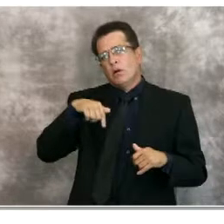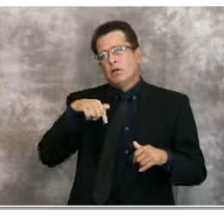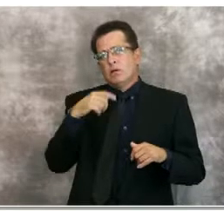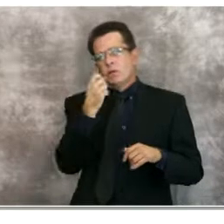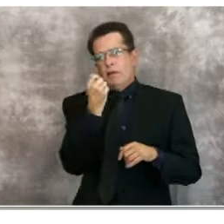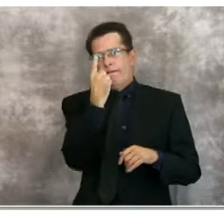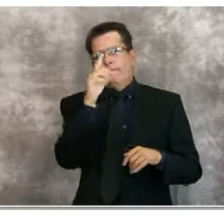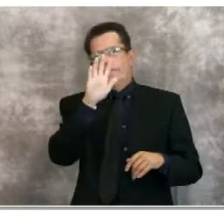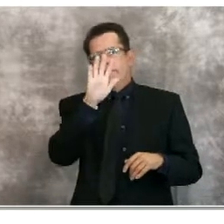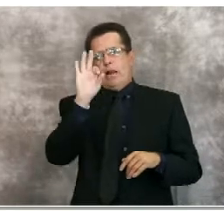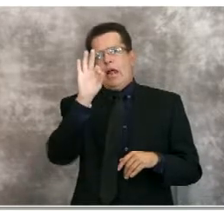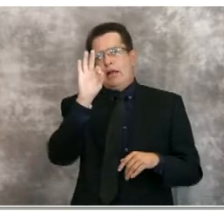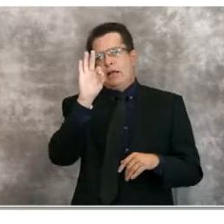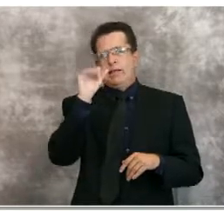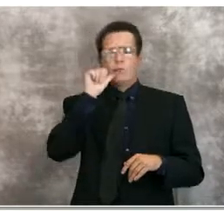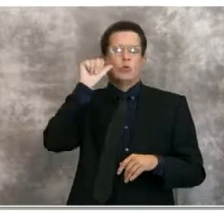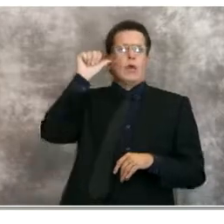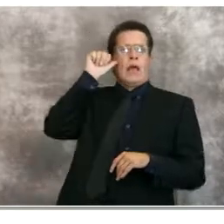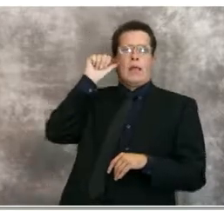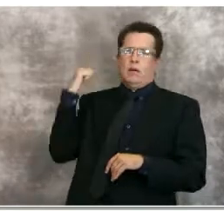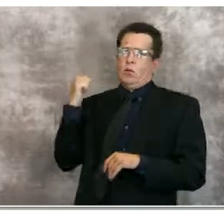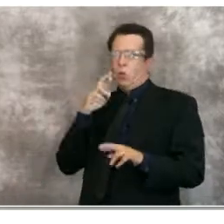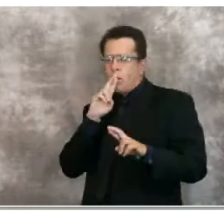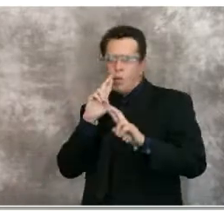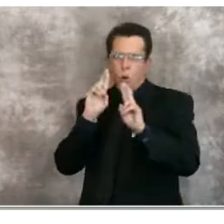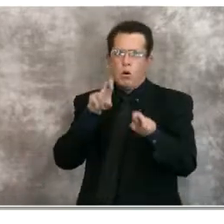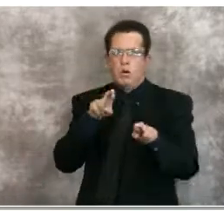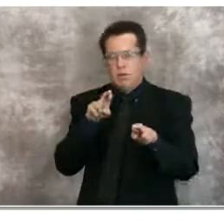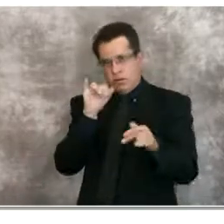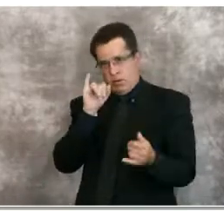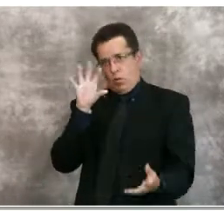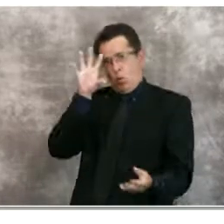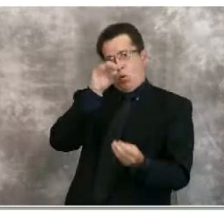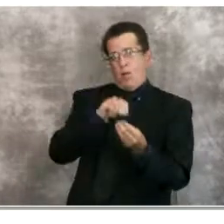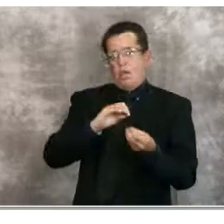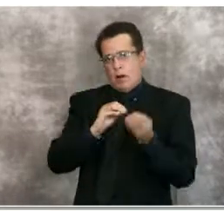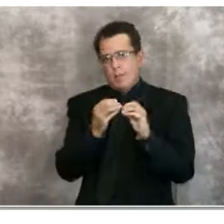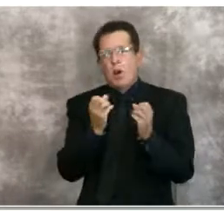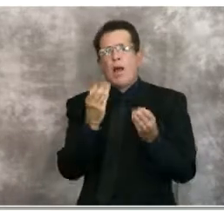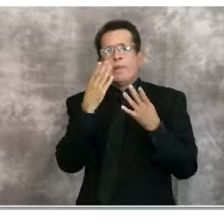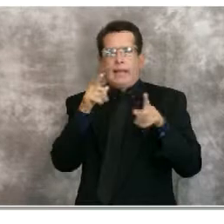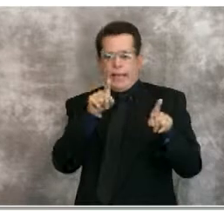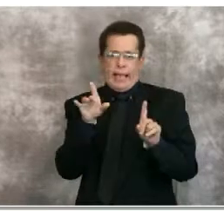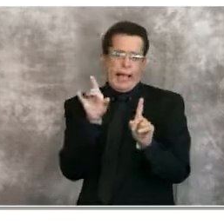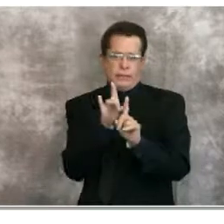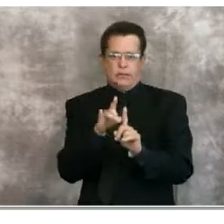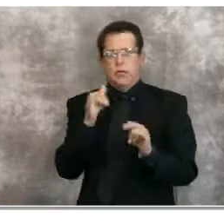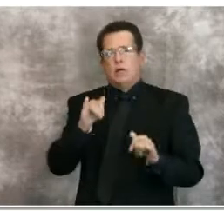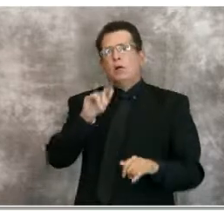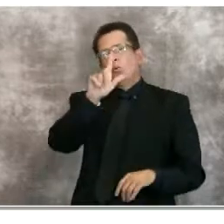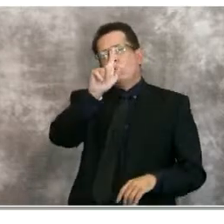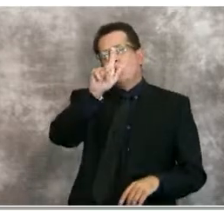of 11:59 p.m. yesterday. The total number of cases is now at